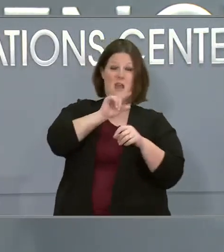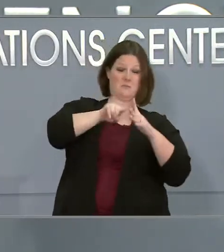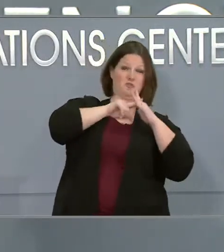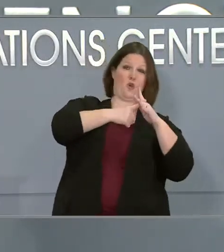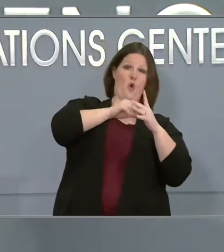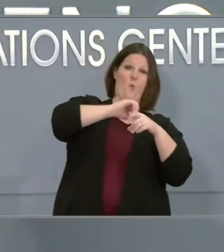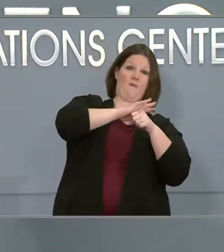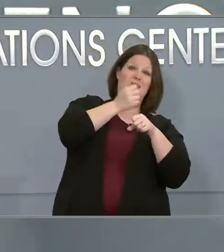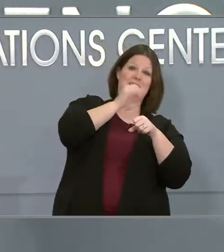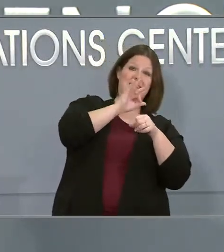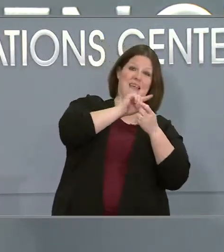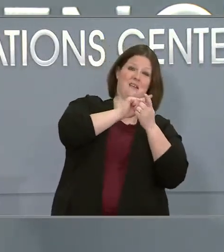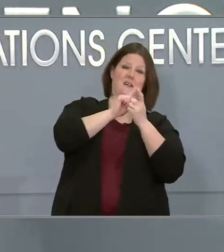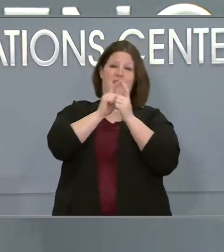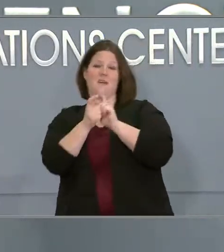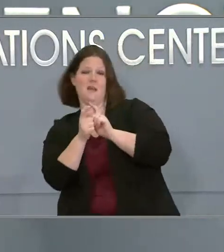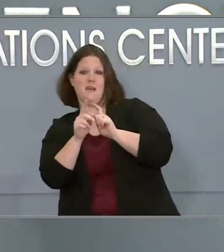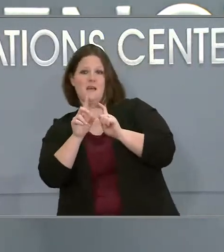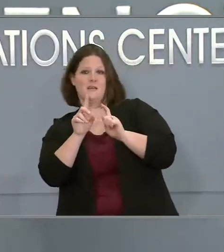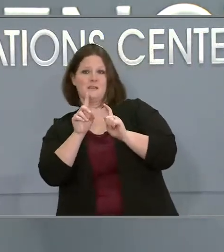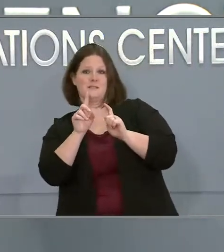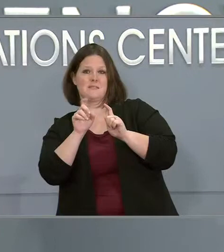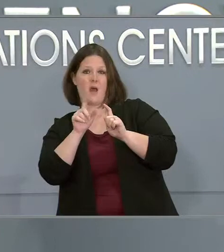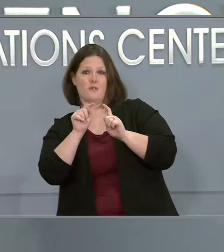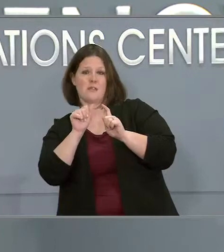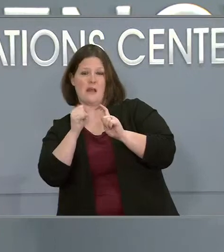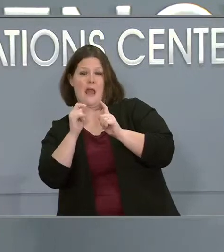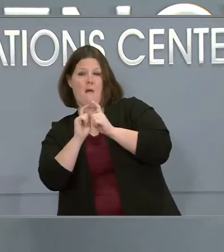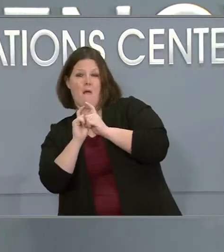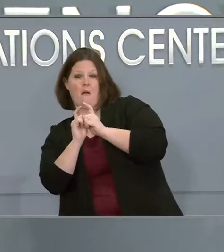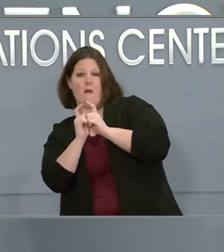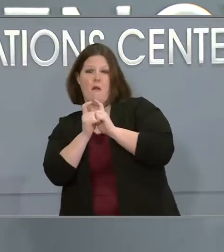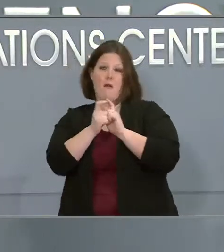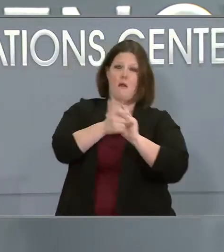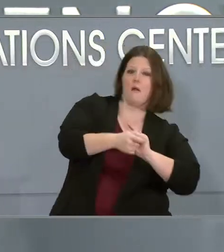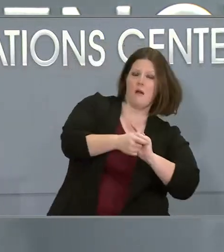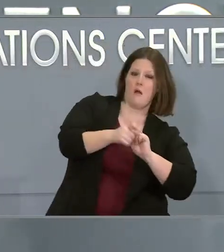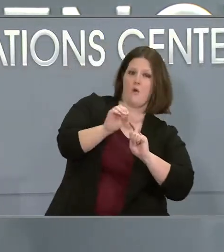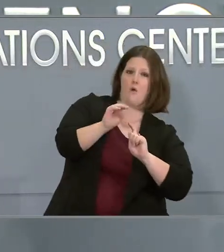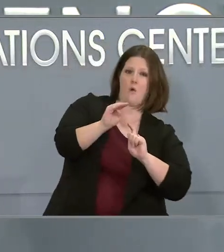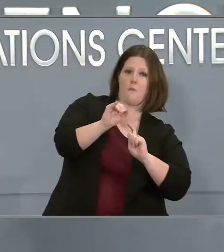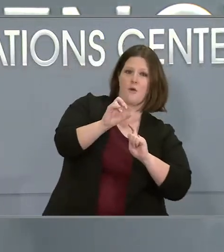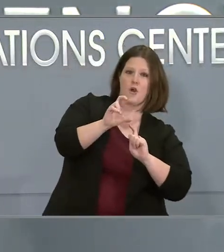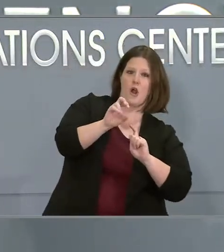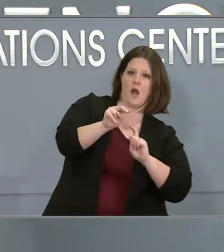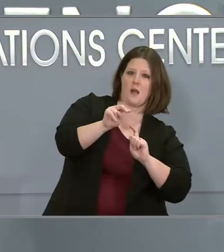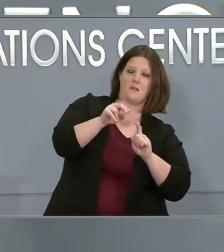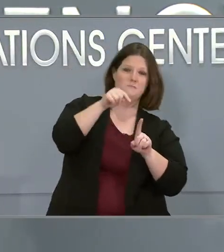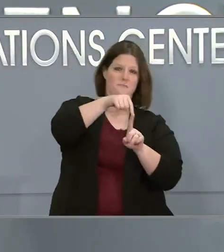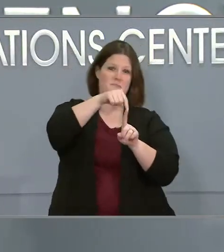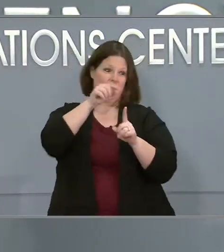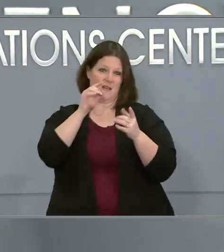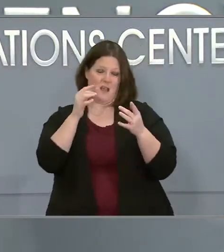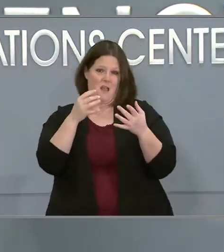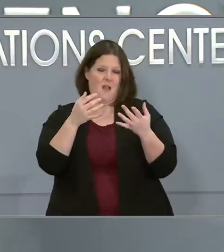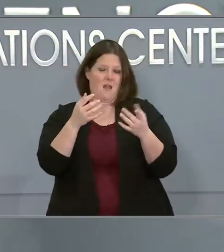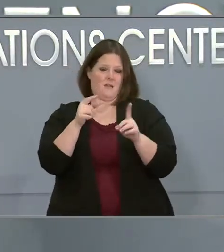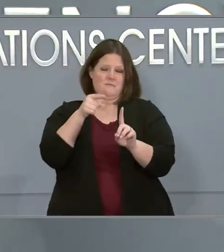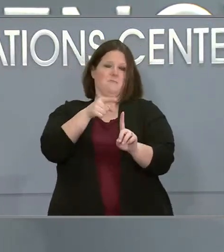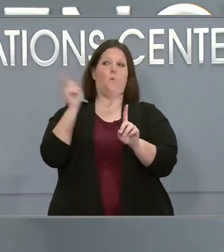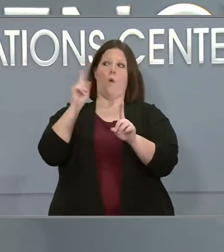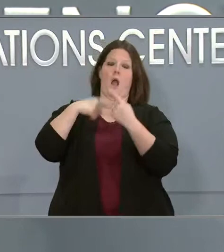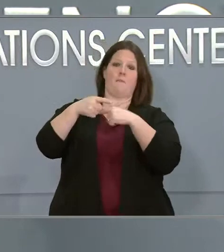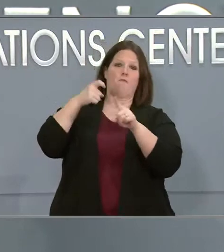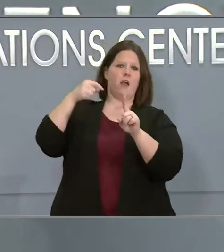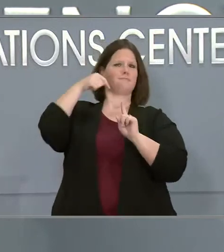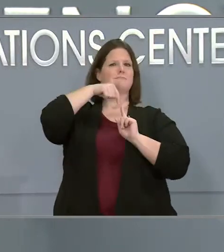We knew this was a possibility. So yes, vaccination is so important so that we can get as many people protected. I know that